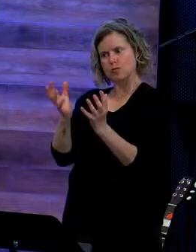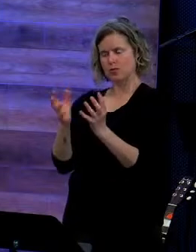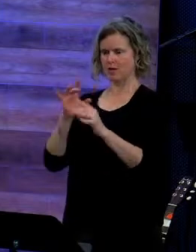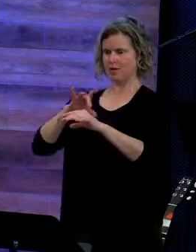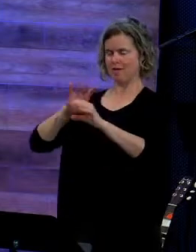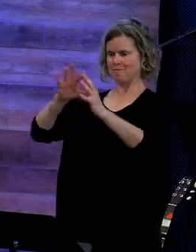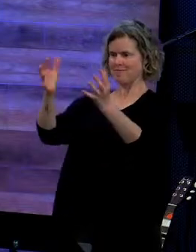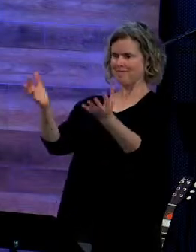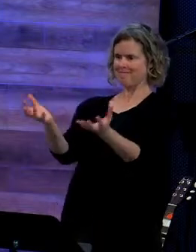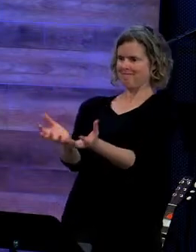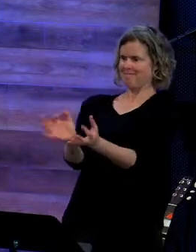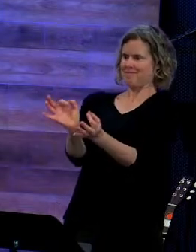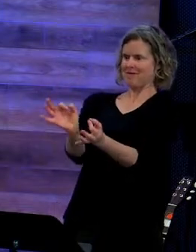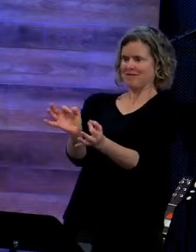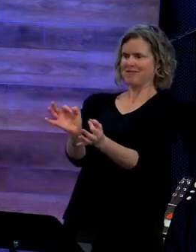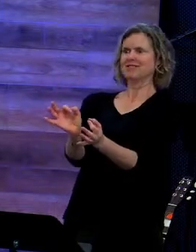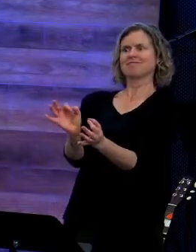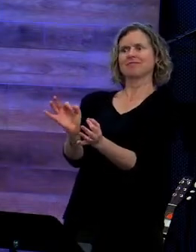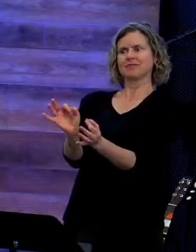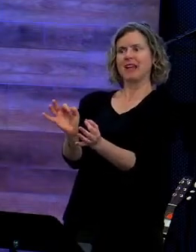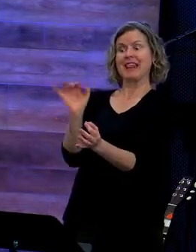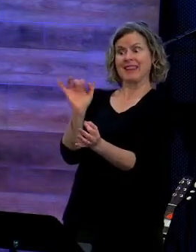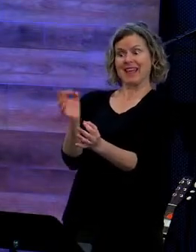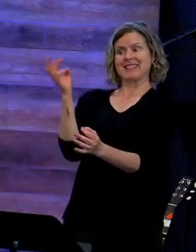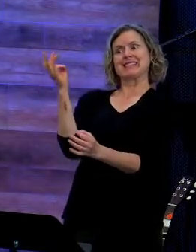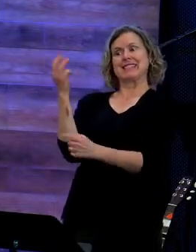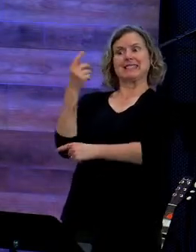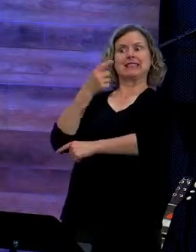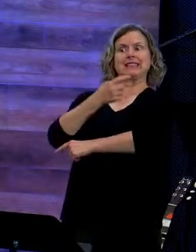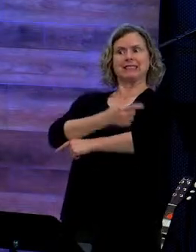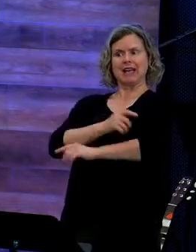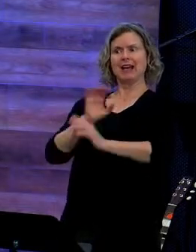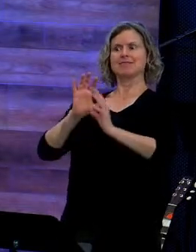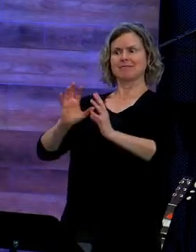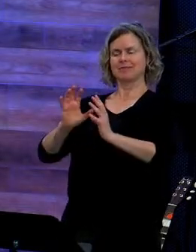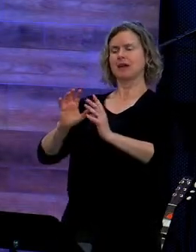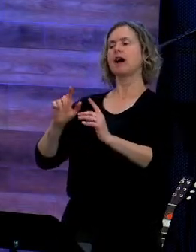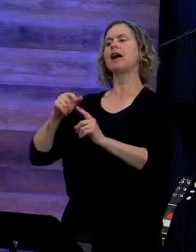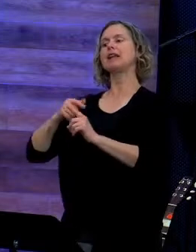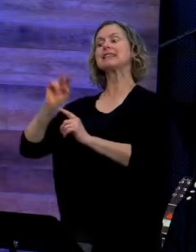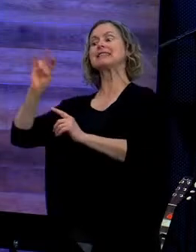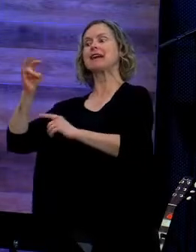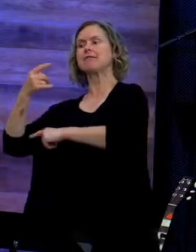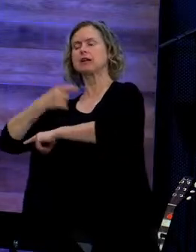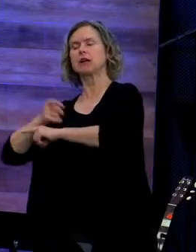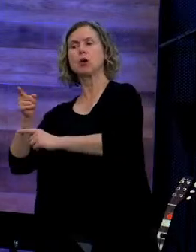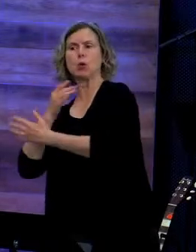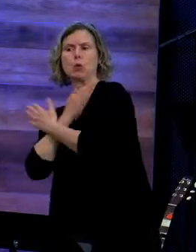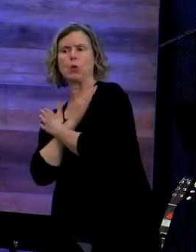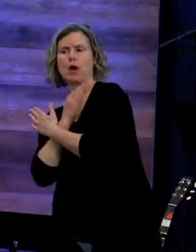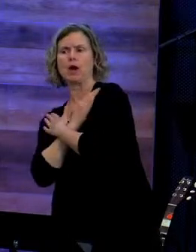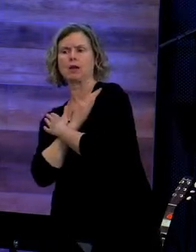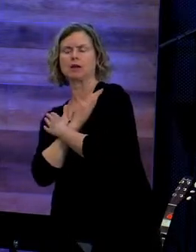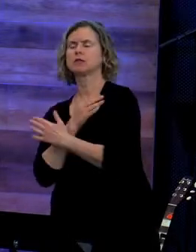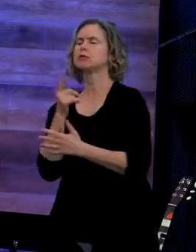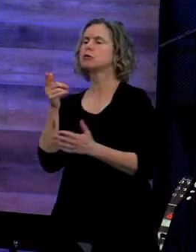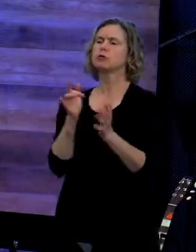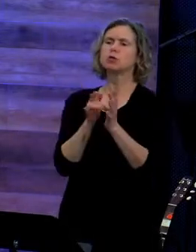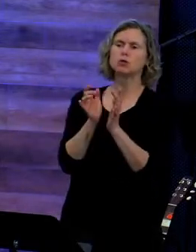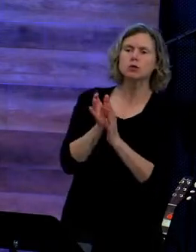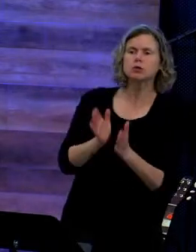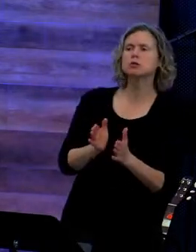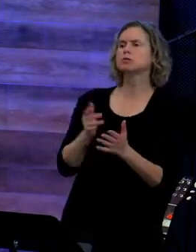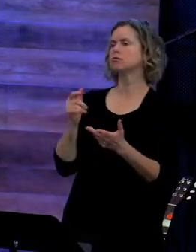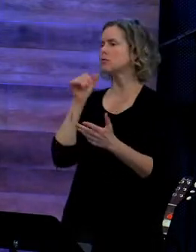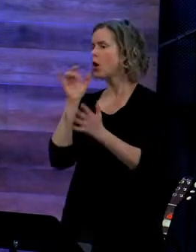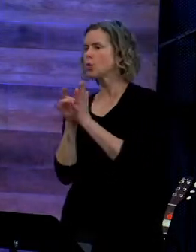the 7th day, God rests. So whether you're a Christian or not, most of you are probably familiar with this part of the Bible. And some